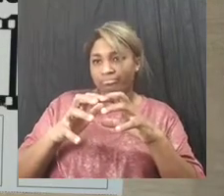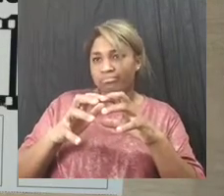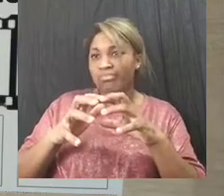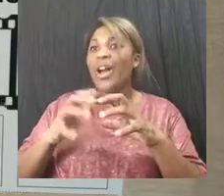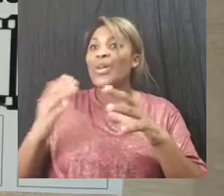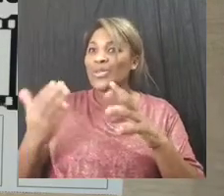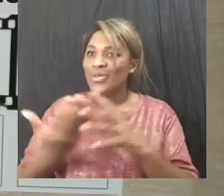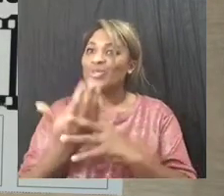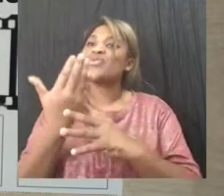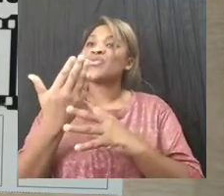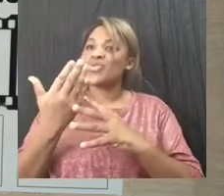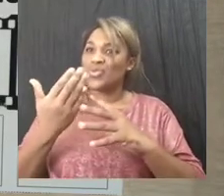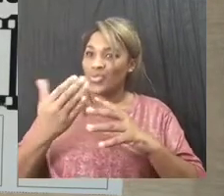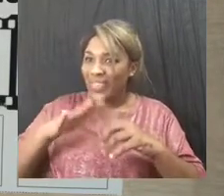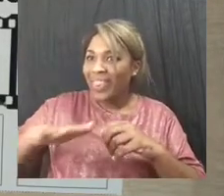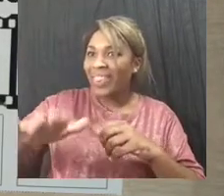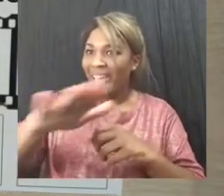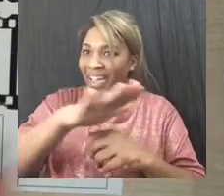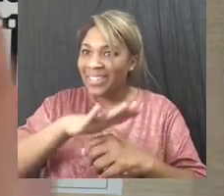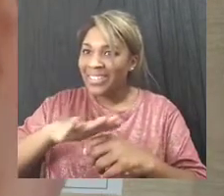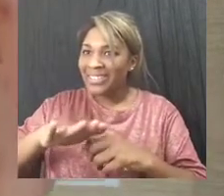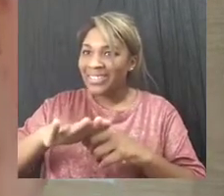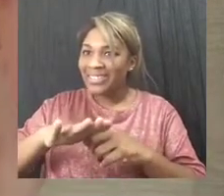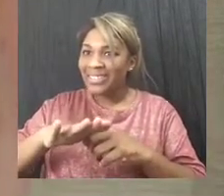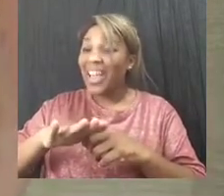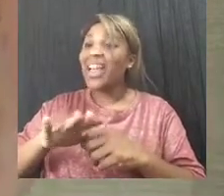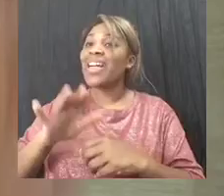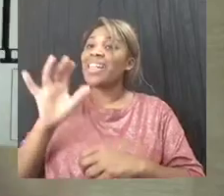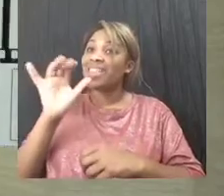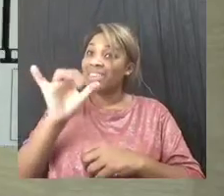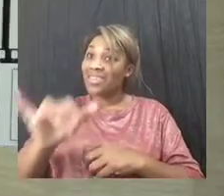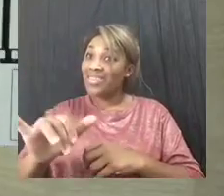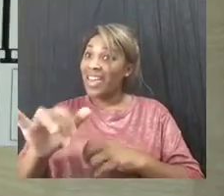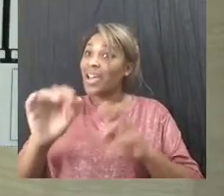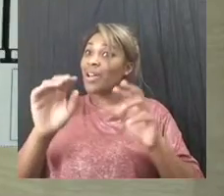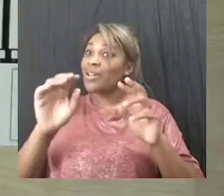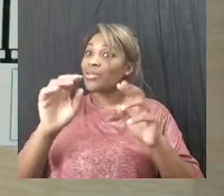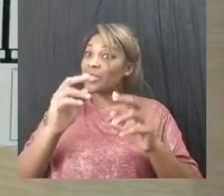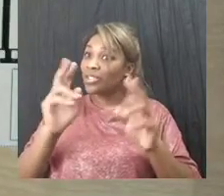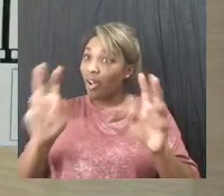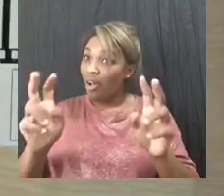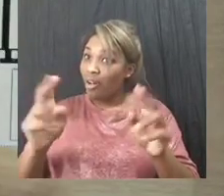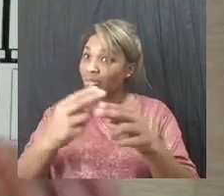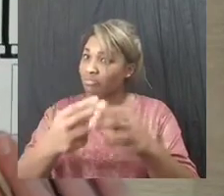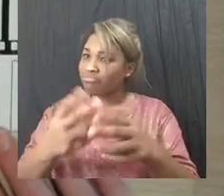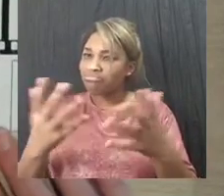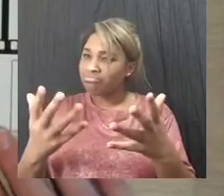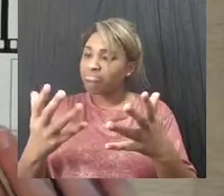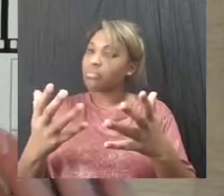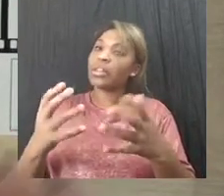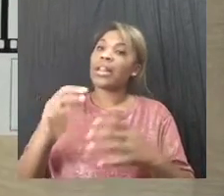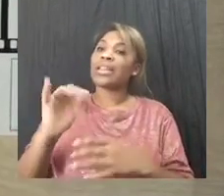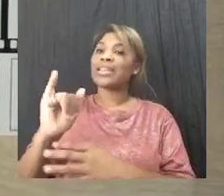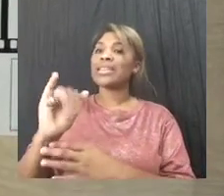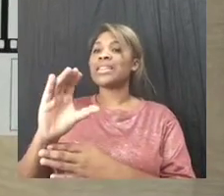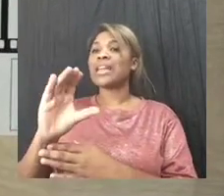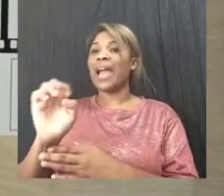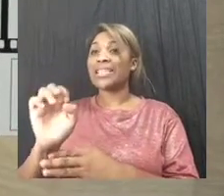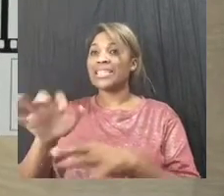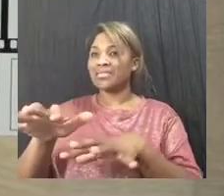new land. And we know that that was called the Ice